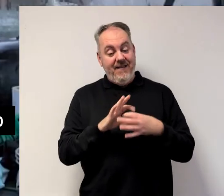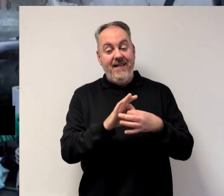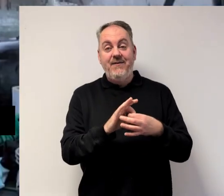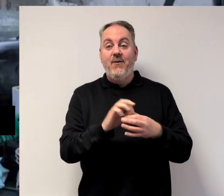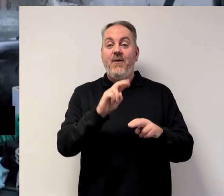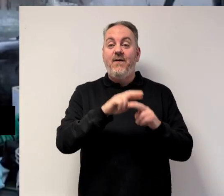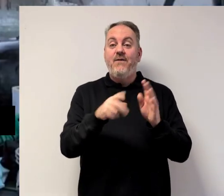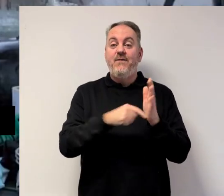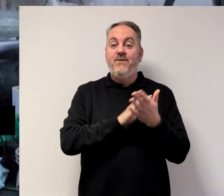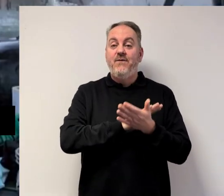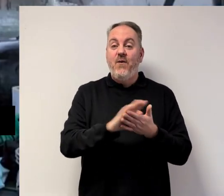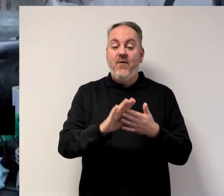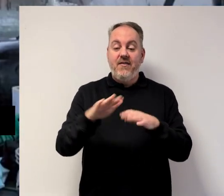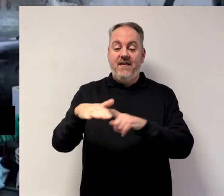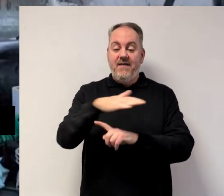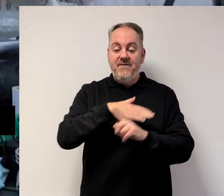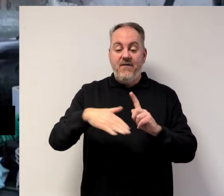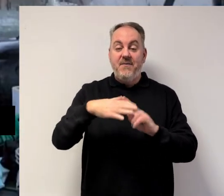ended up here,